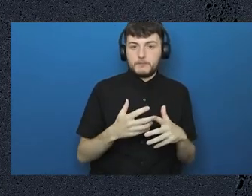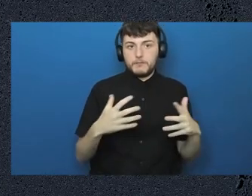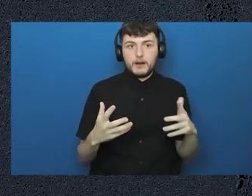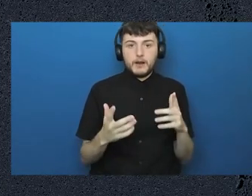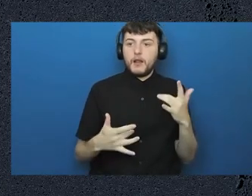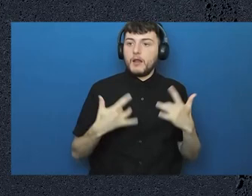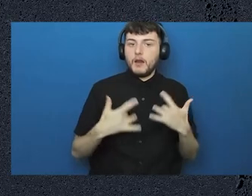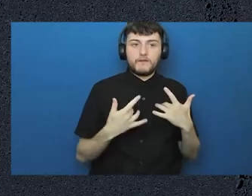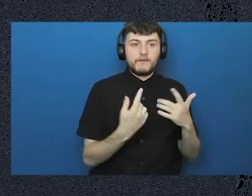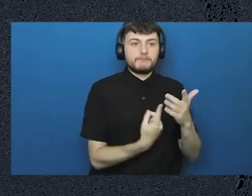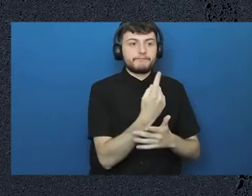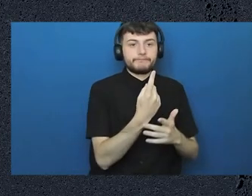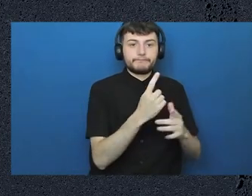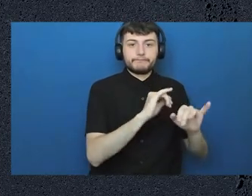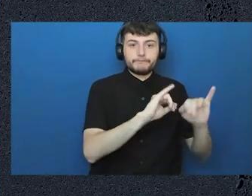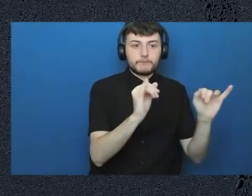it.